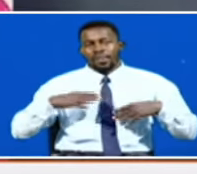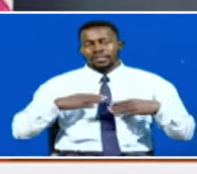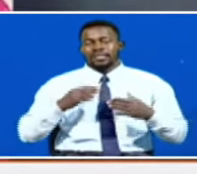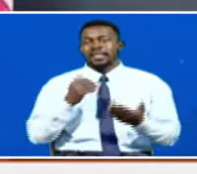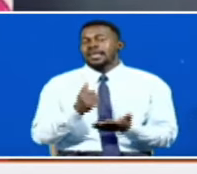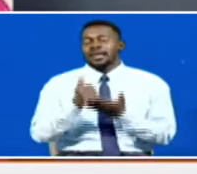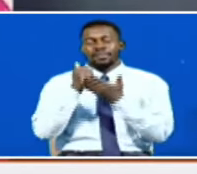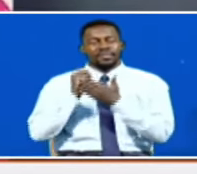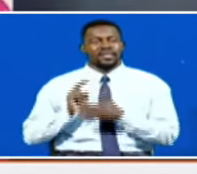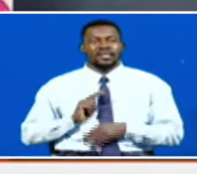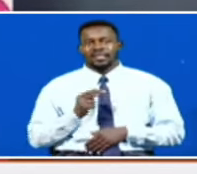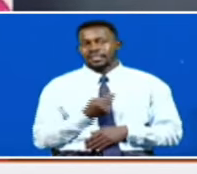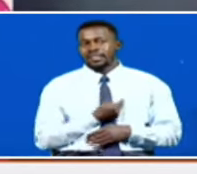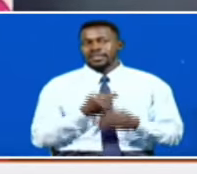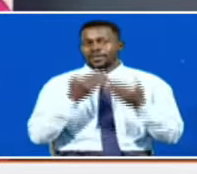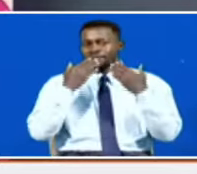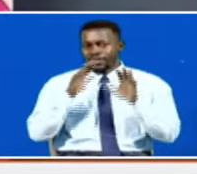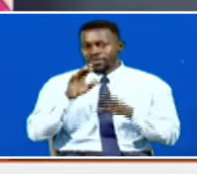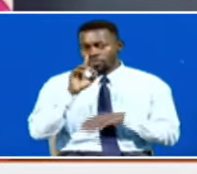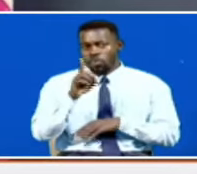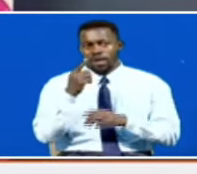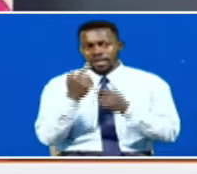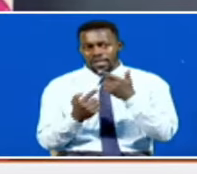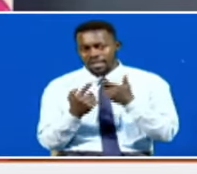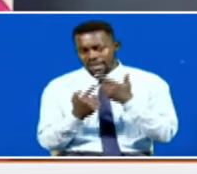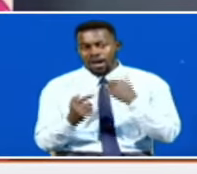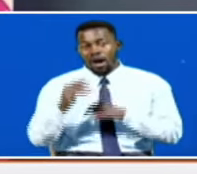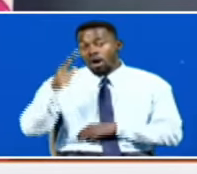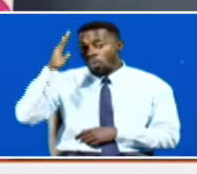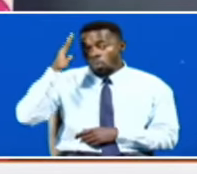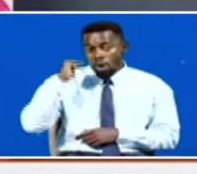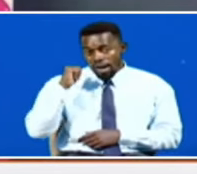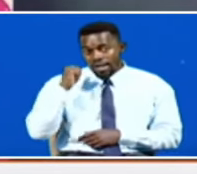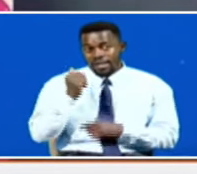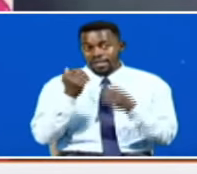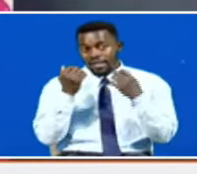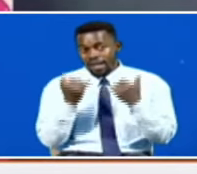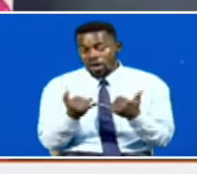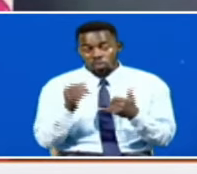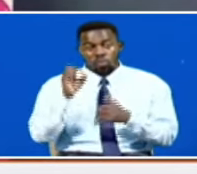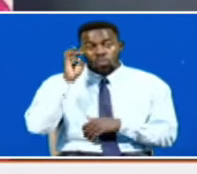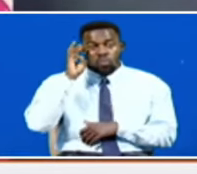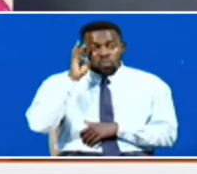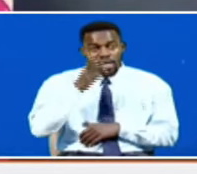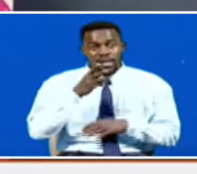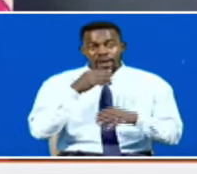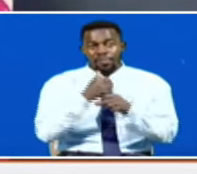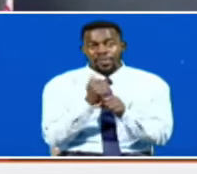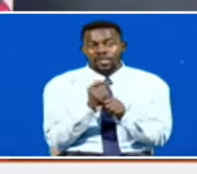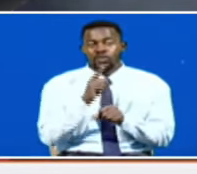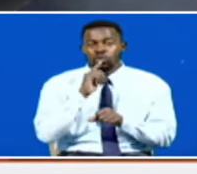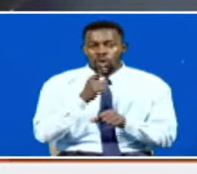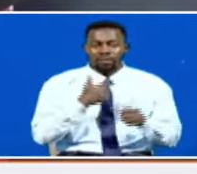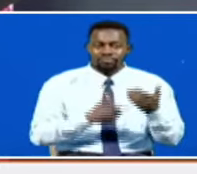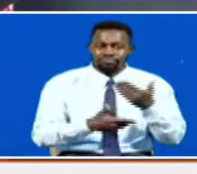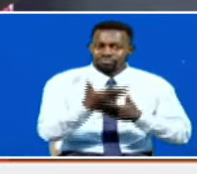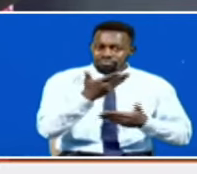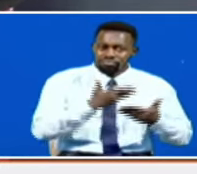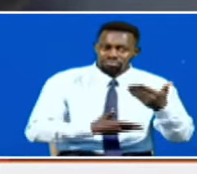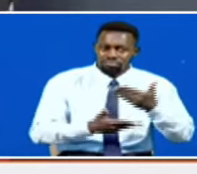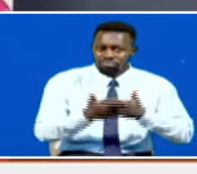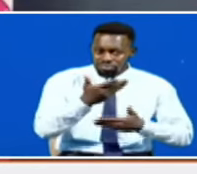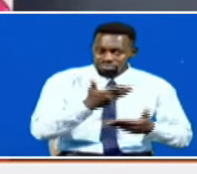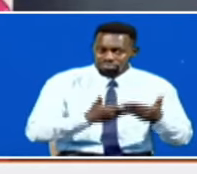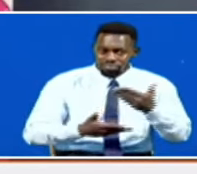pamoja. Kwa sababu, sasa nitakuwa nikienda kila pahali nikiongea na CHP, sema fanyeni kama